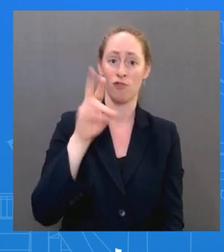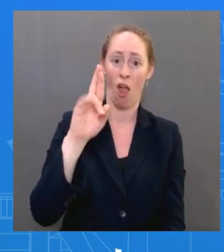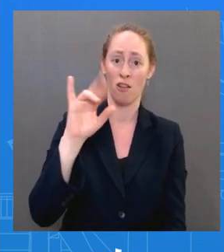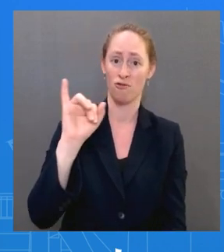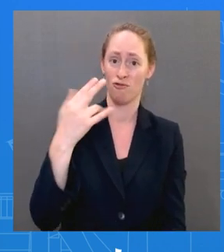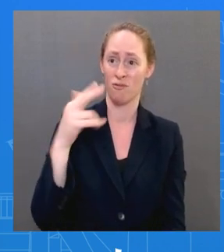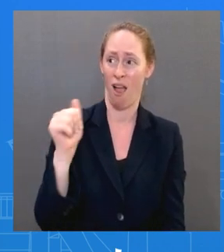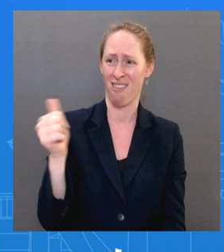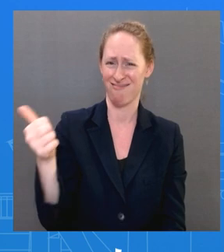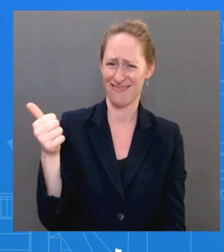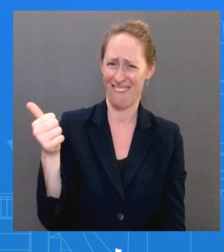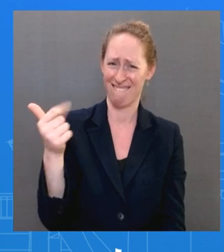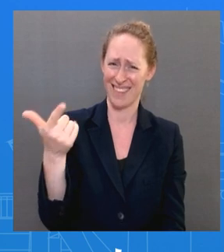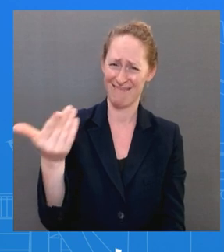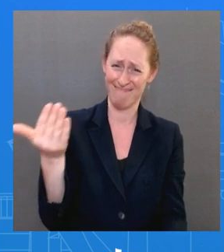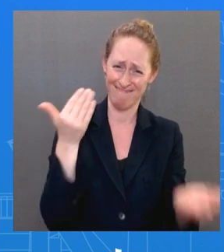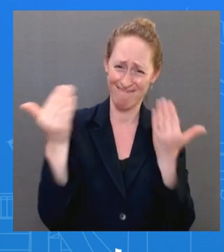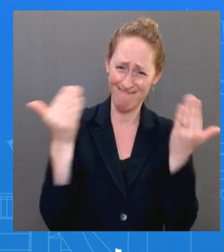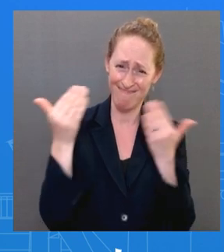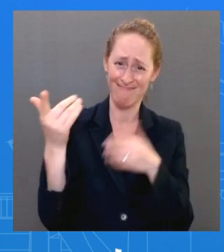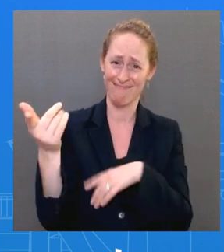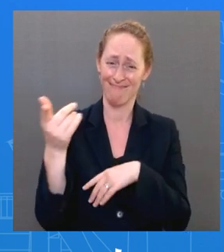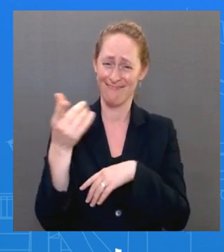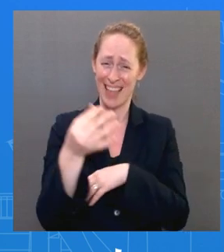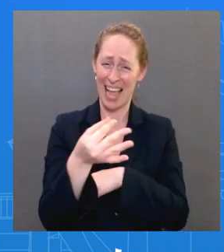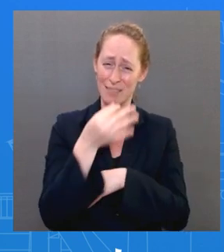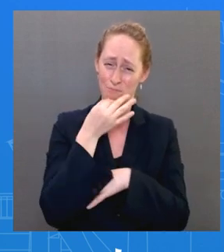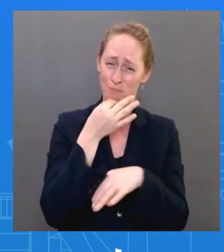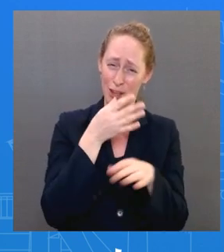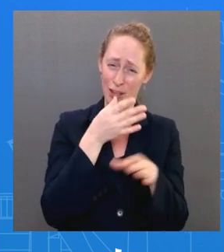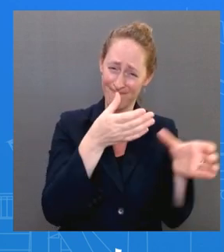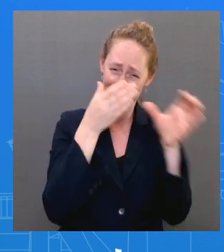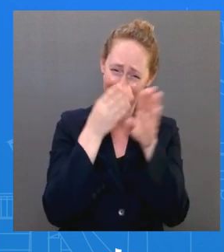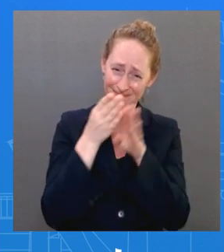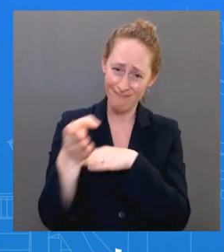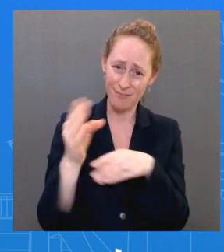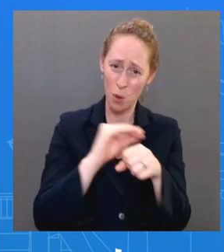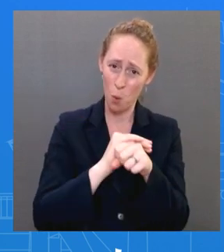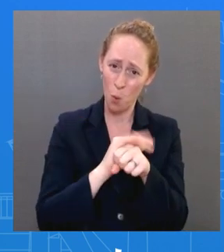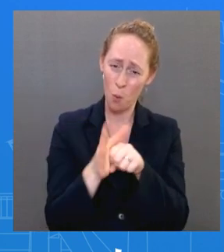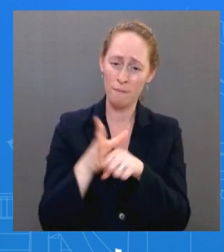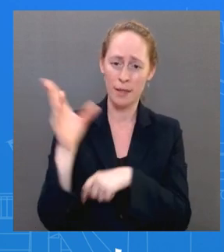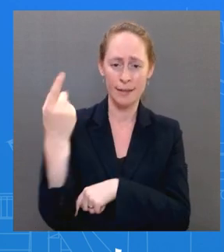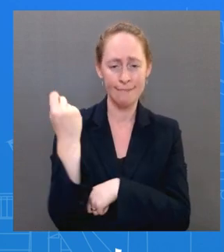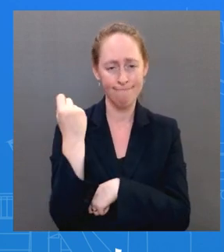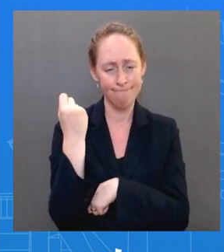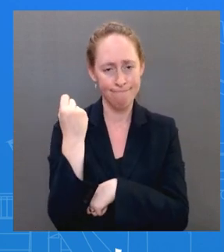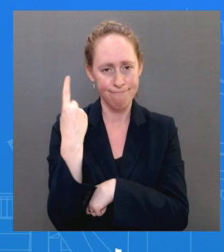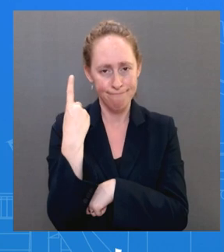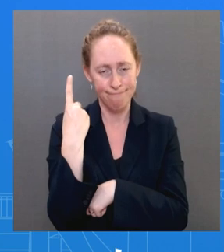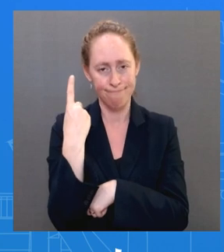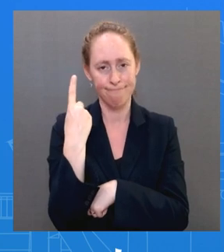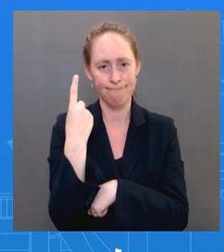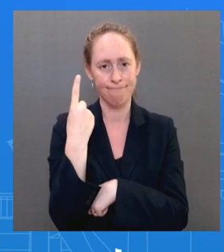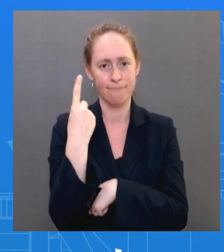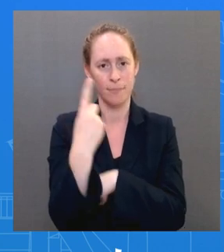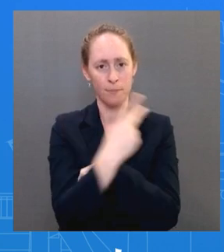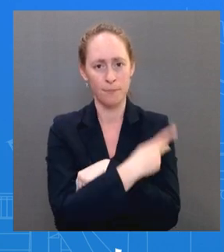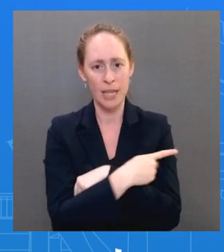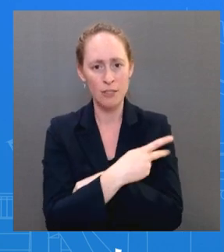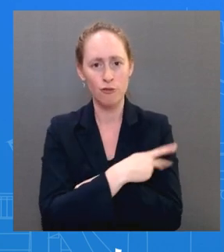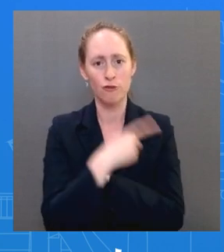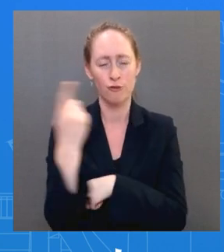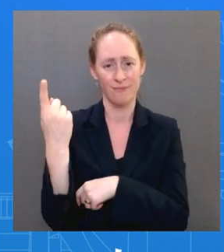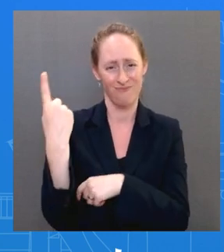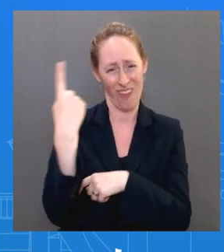He also has dealt with COVID patients. He clearly is running our COVID response and is a medical doctor. And